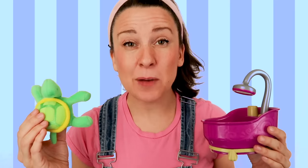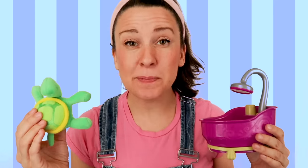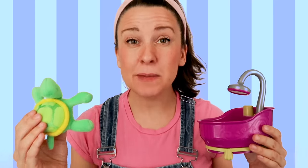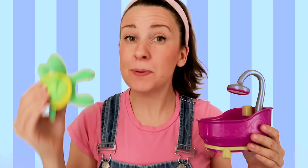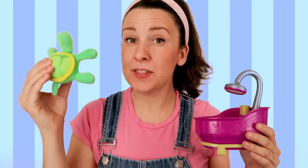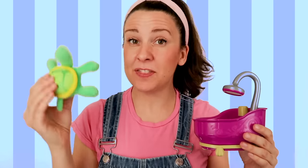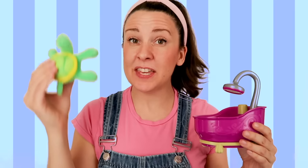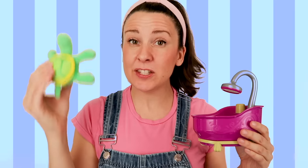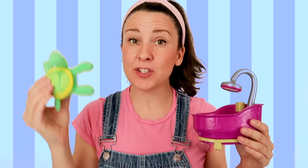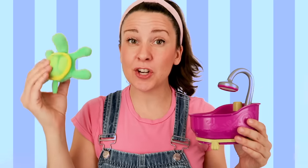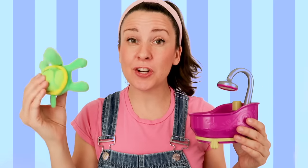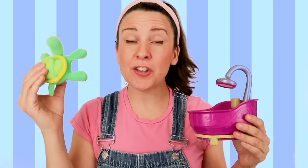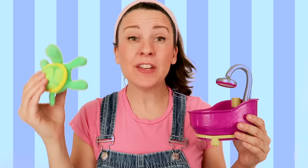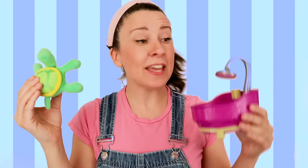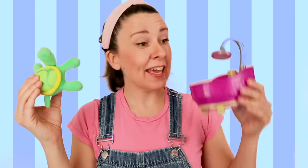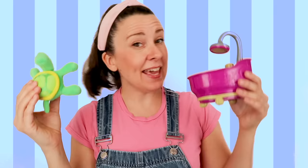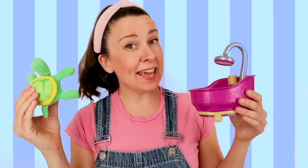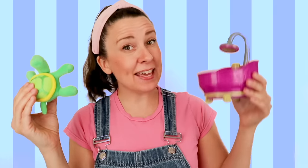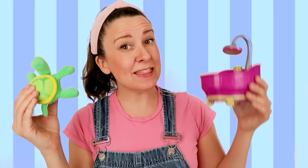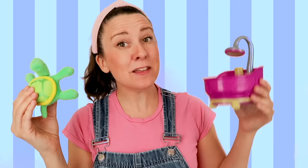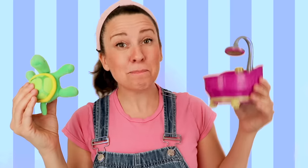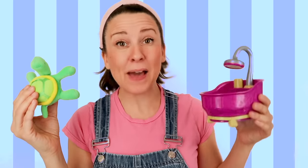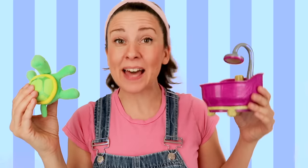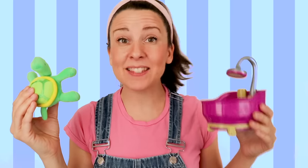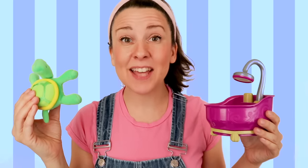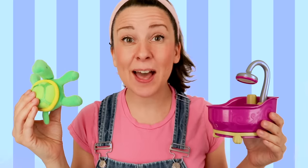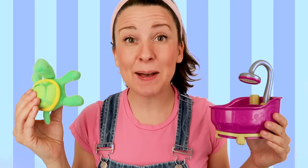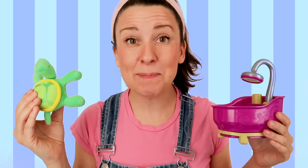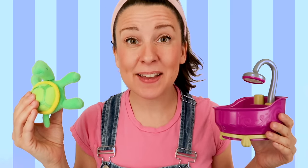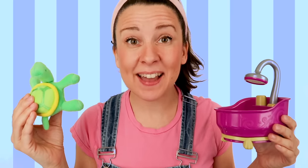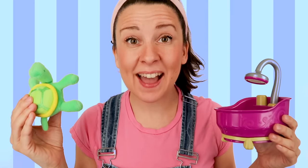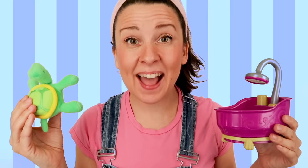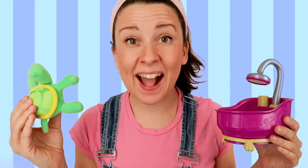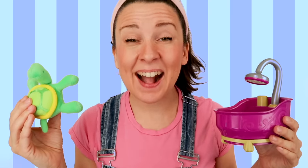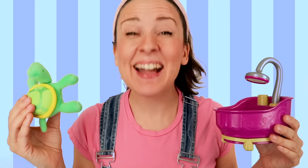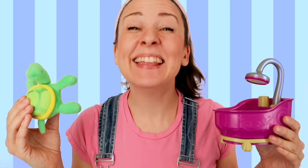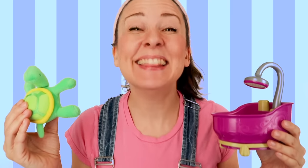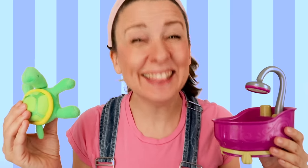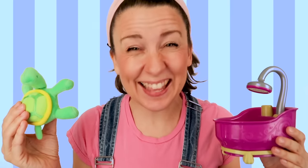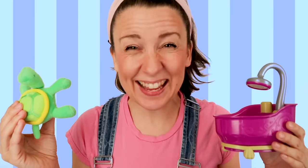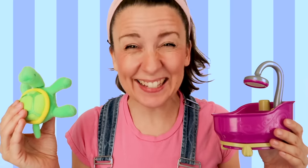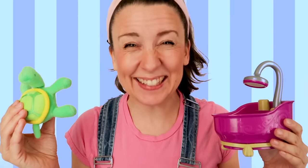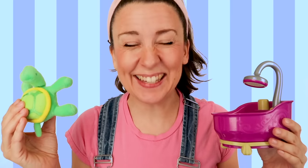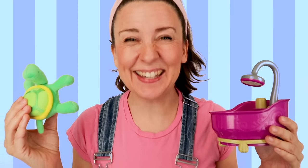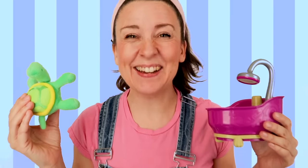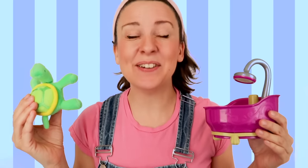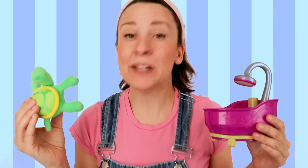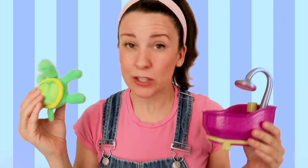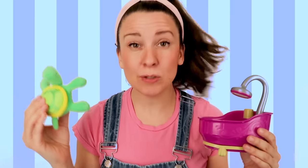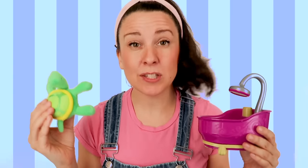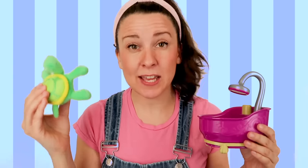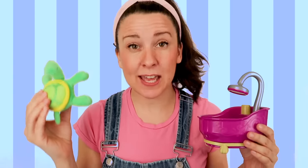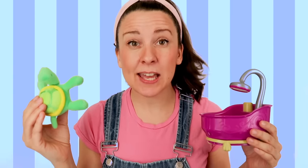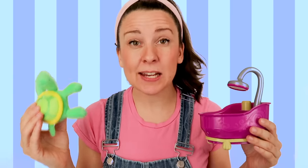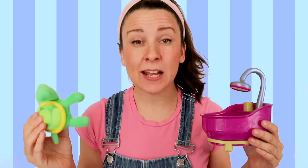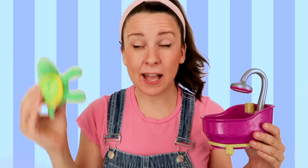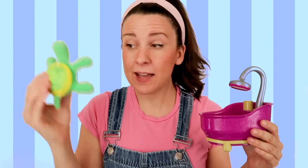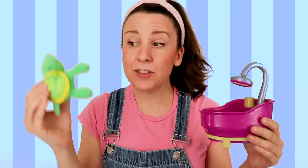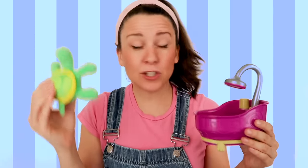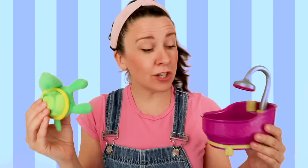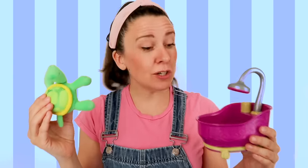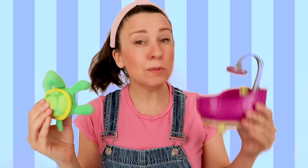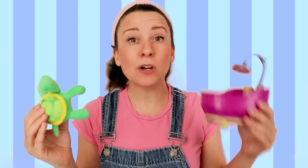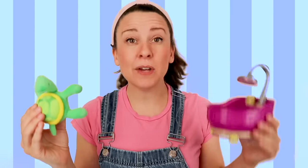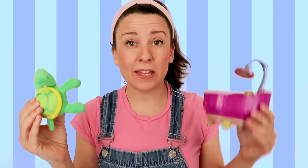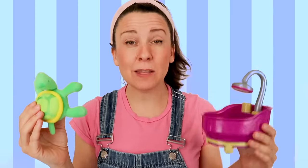you help me put this turtle in the bathtub? Thank you. You say in,